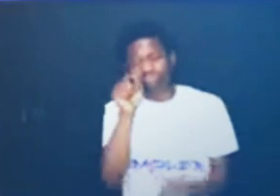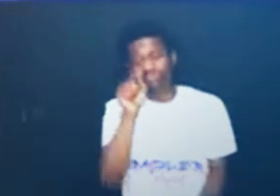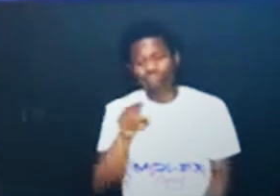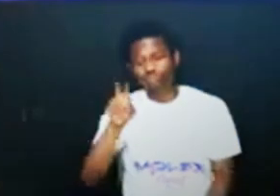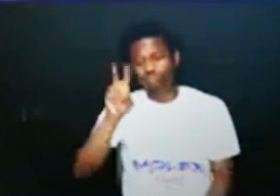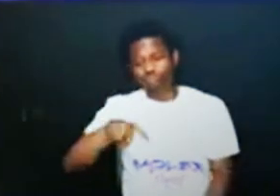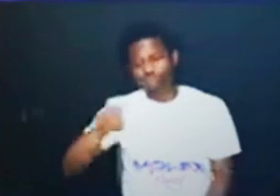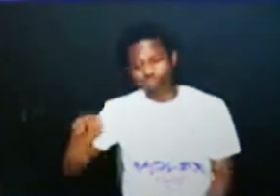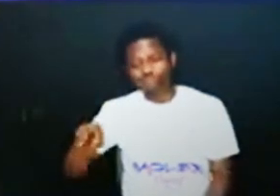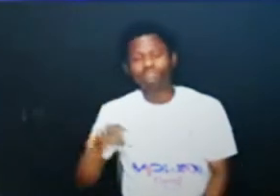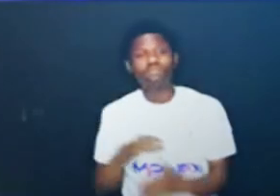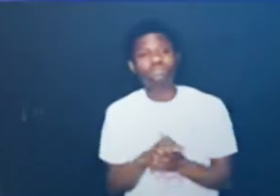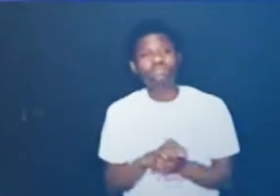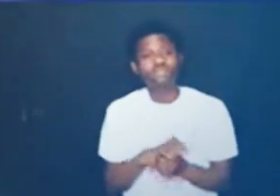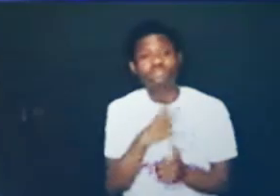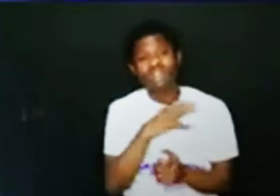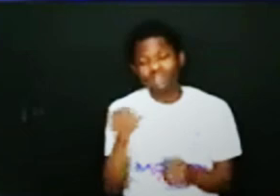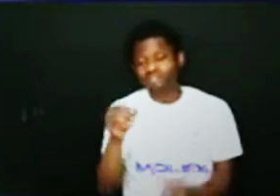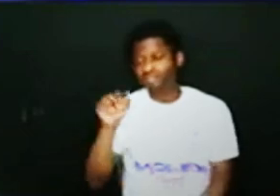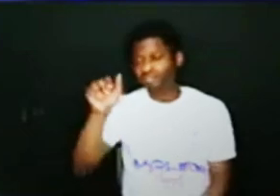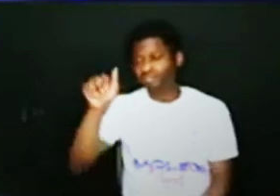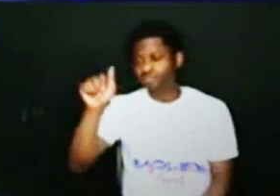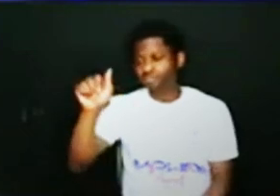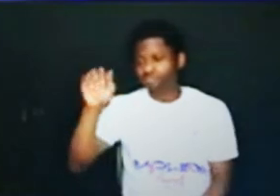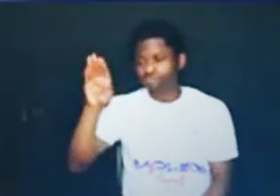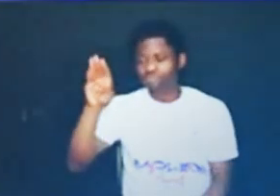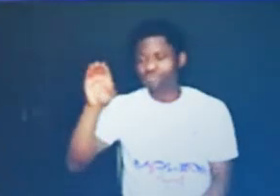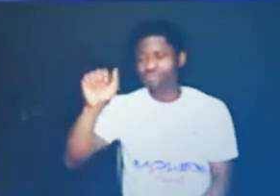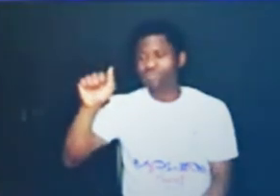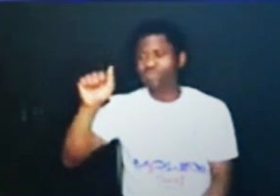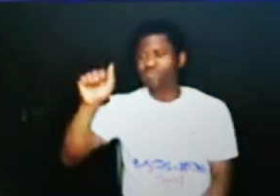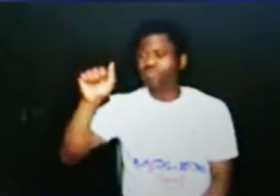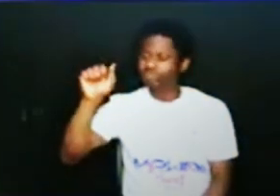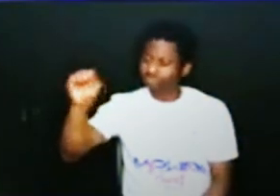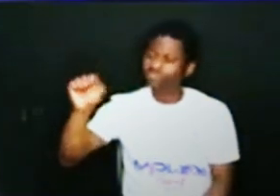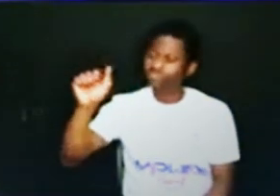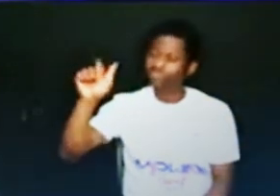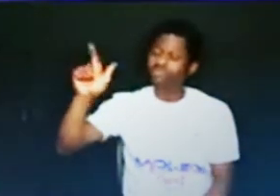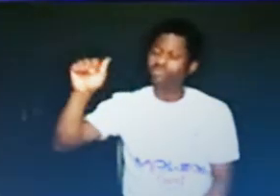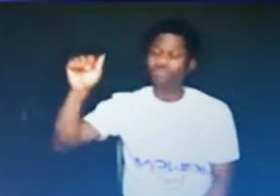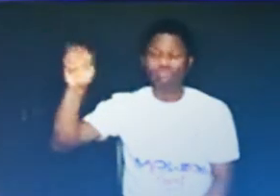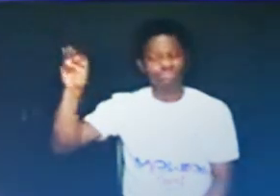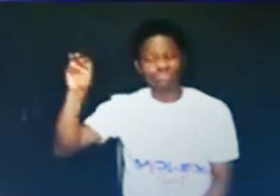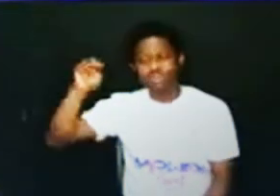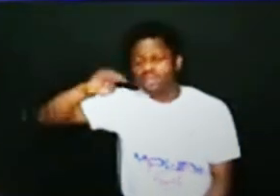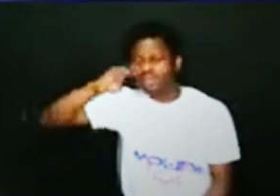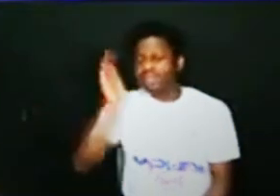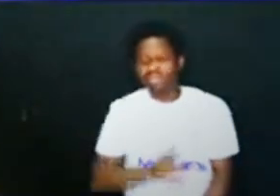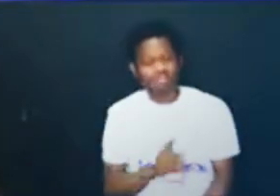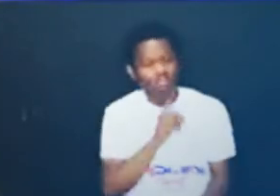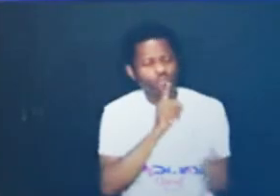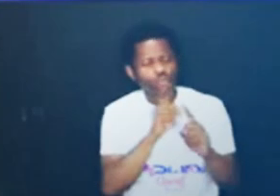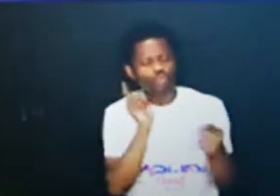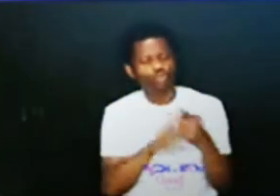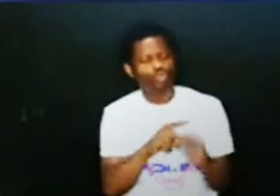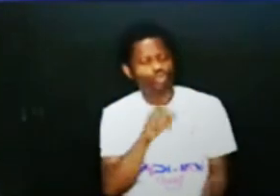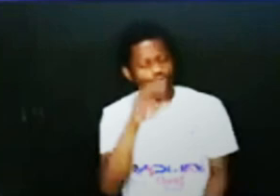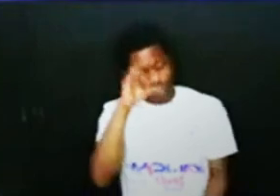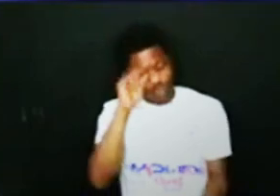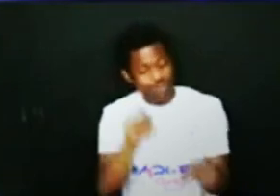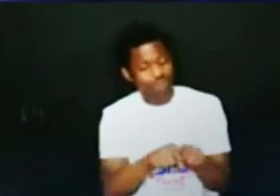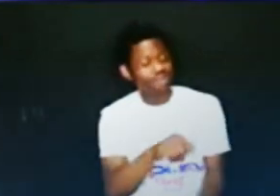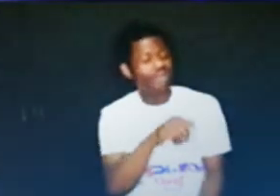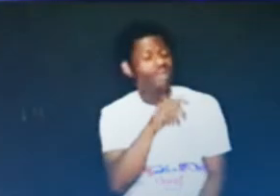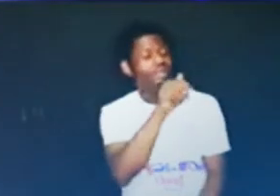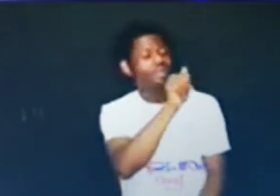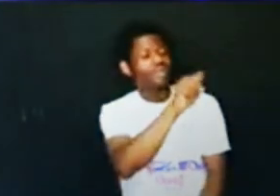22. And Absalom never said a word to Amnon, either good